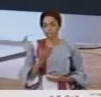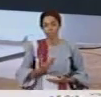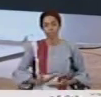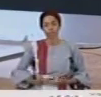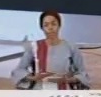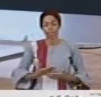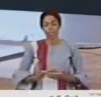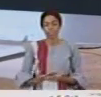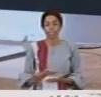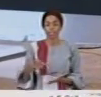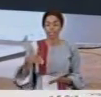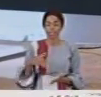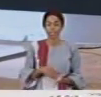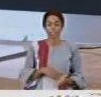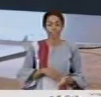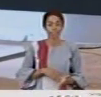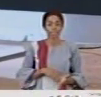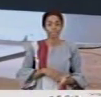be born